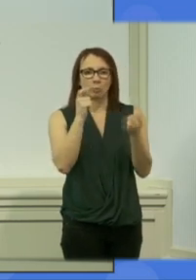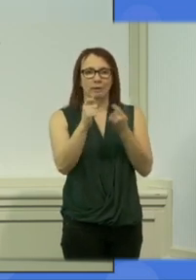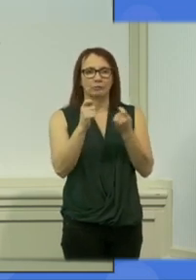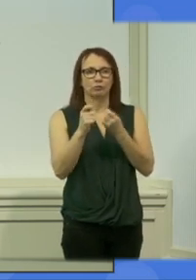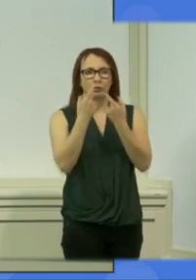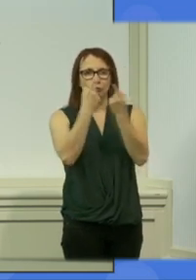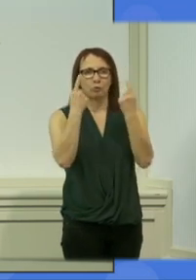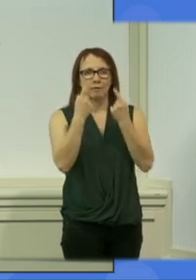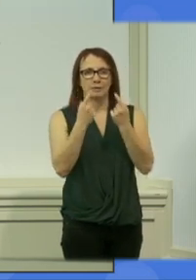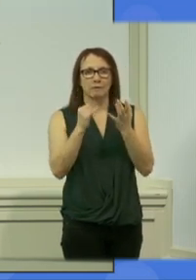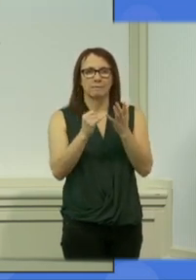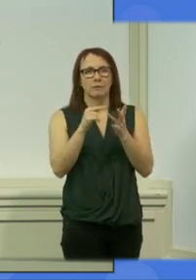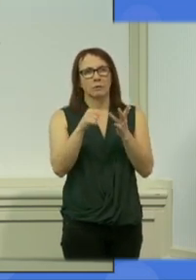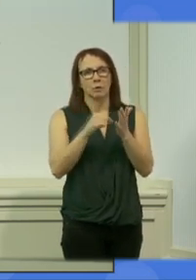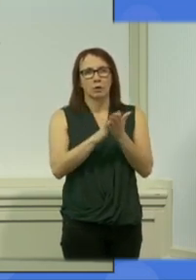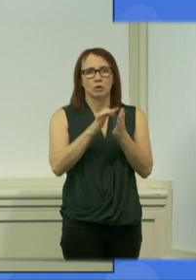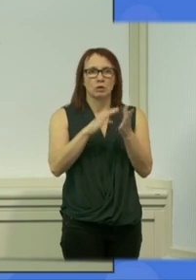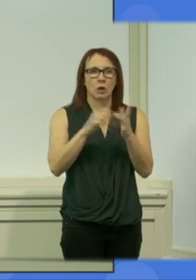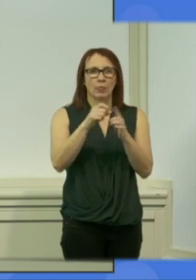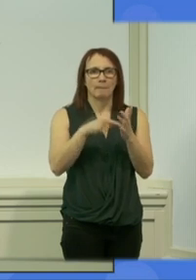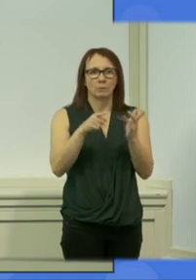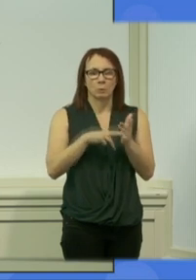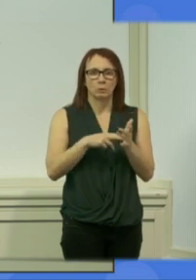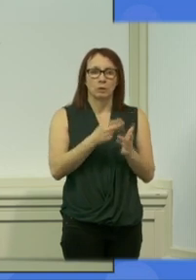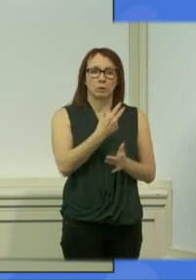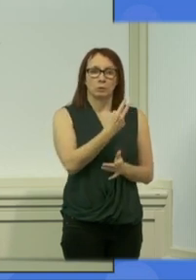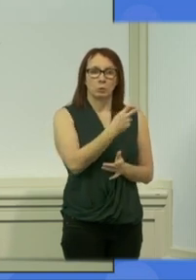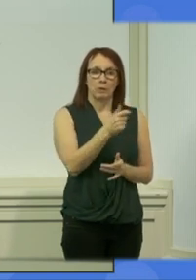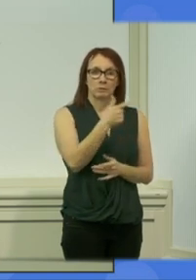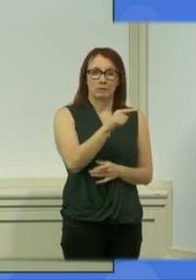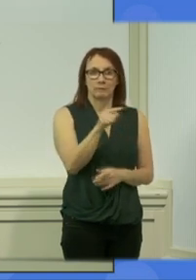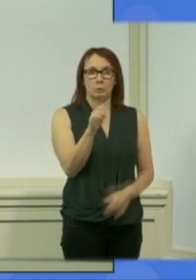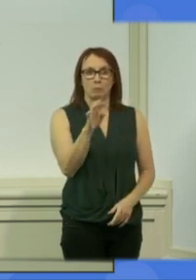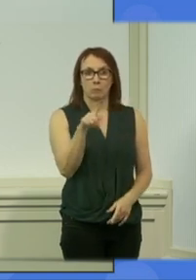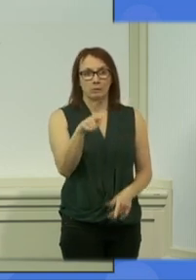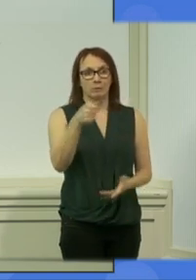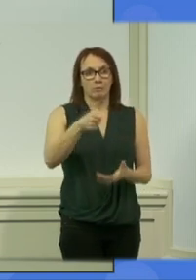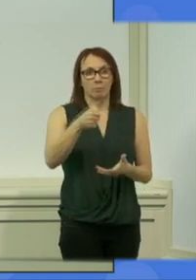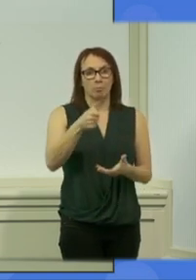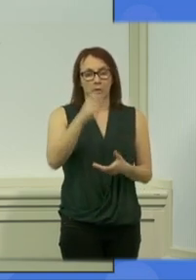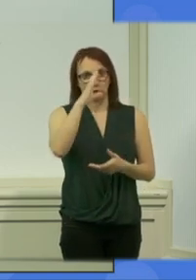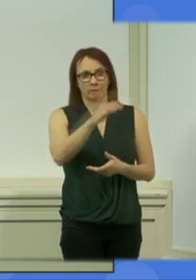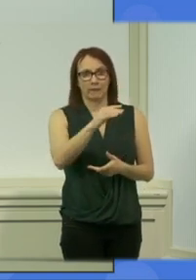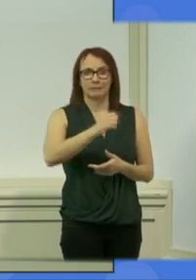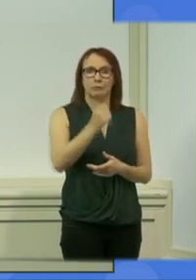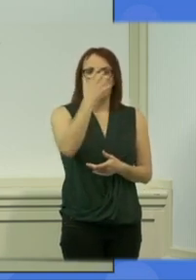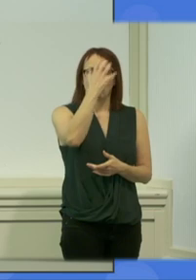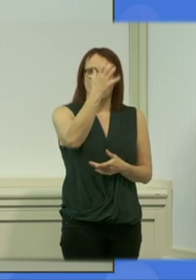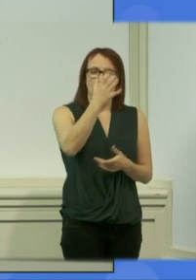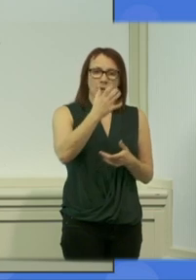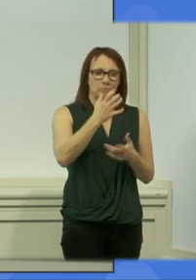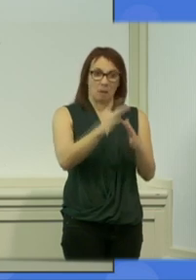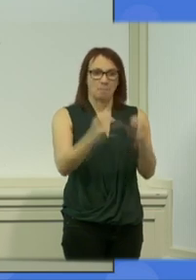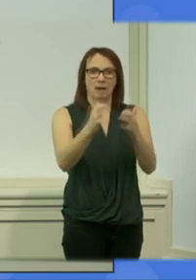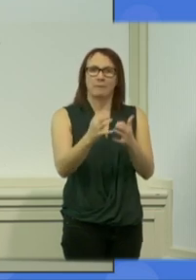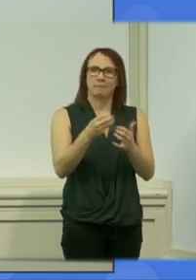Southampton. From 2007 to 2014, David was the budget advisor to the Scottish Parliament's Finance Committee, and